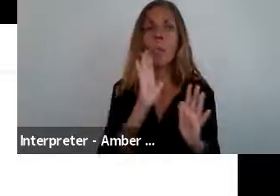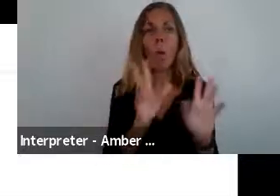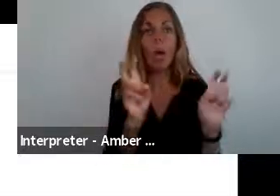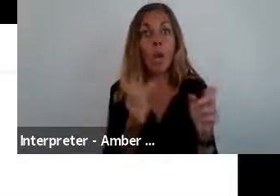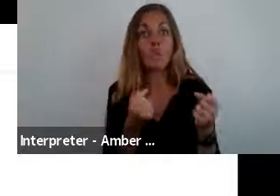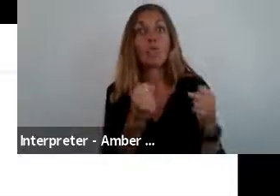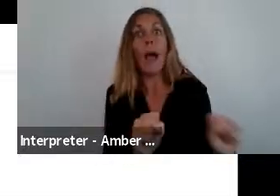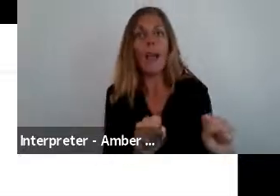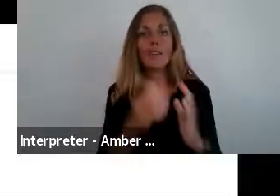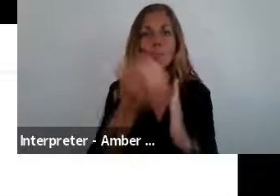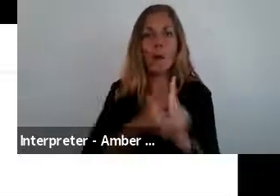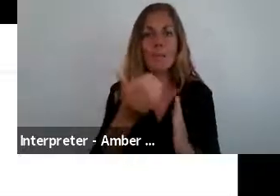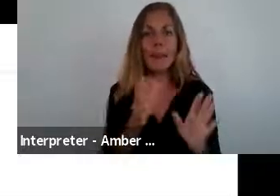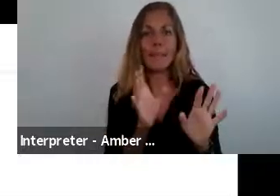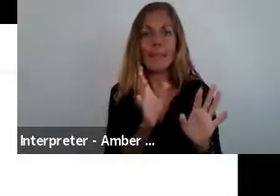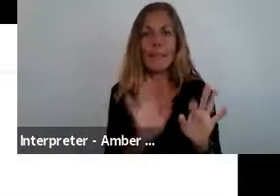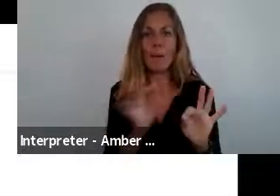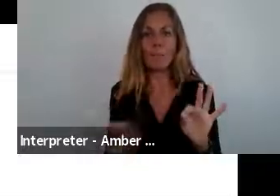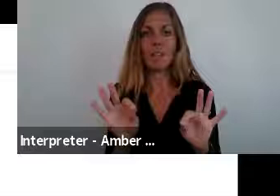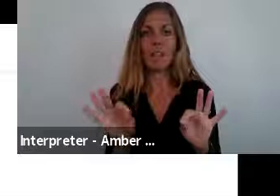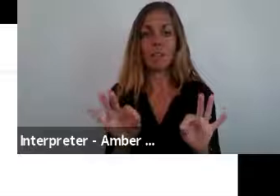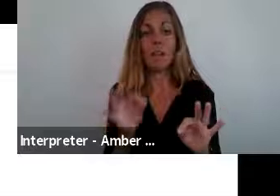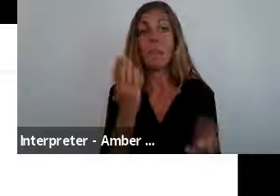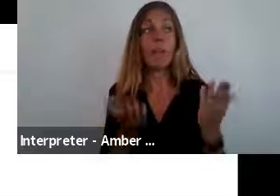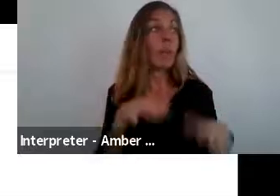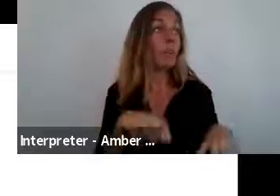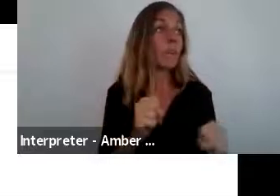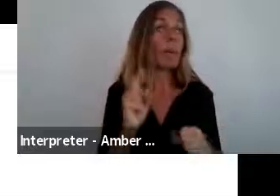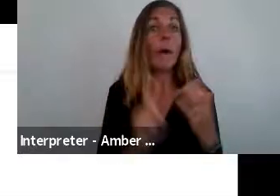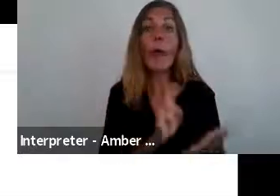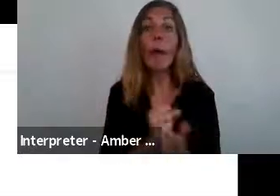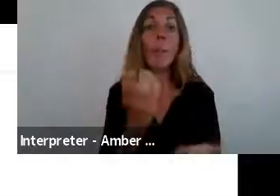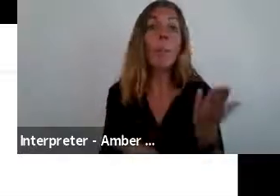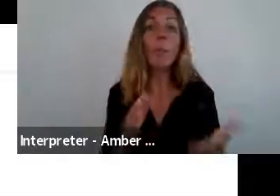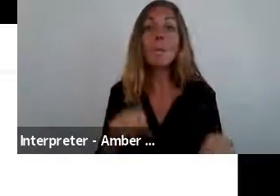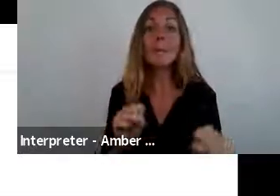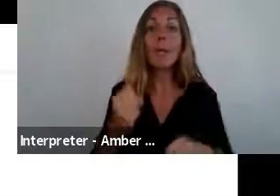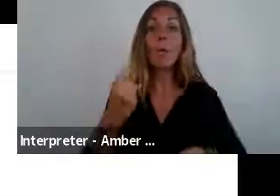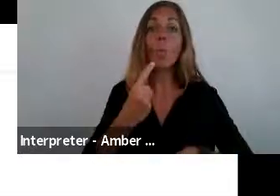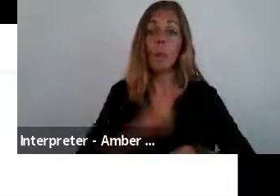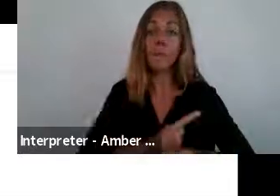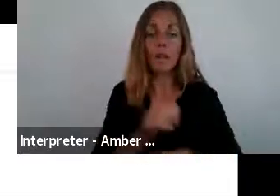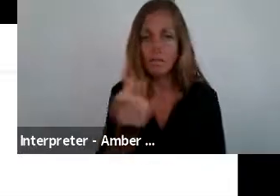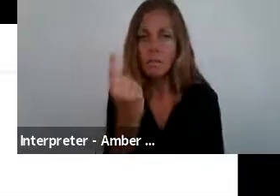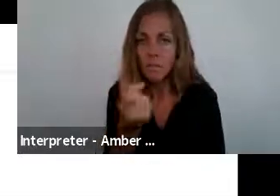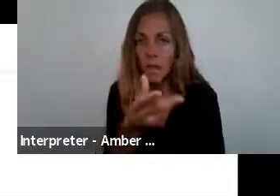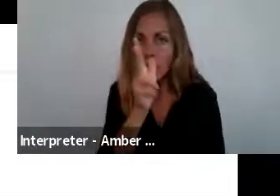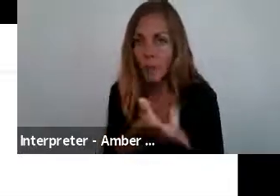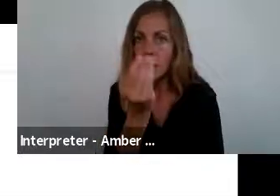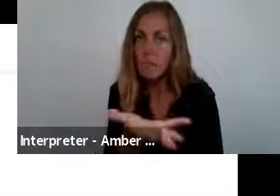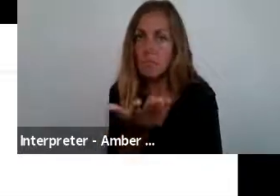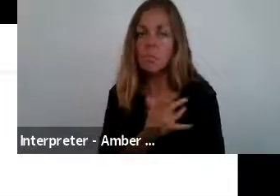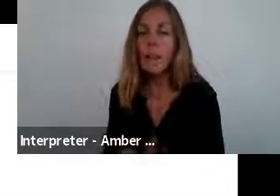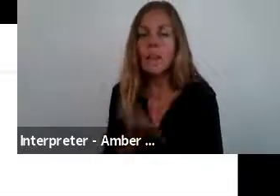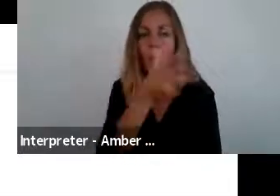automatically caption a video. It might take an hour, it might take a day. They will probably be bad. So you need to go into your